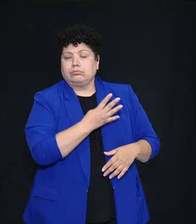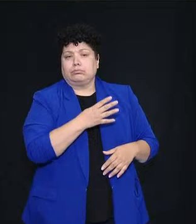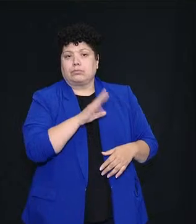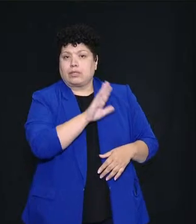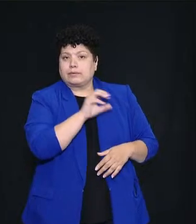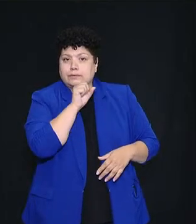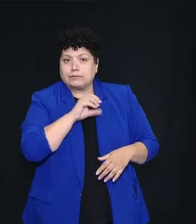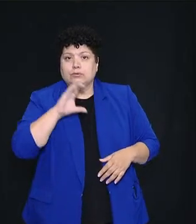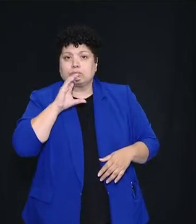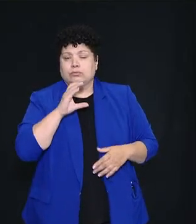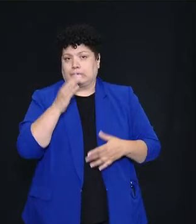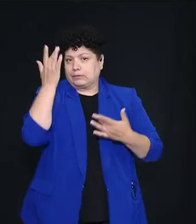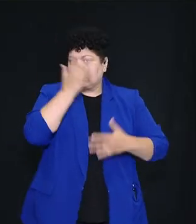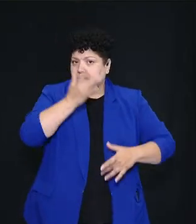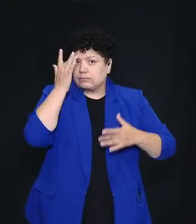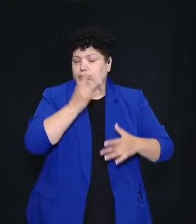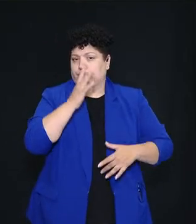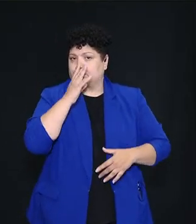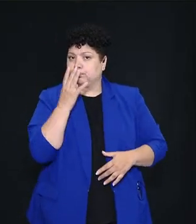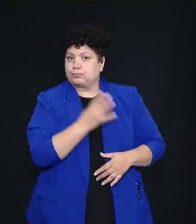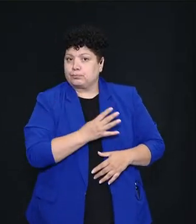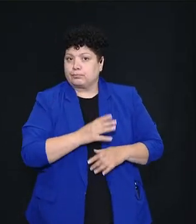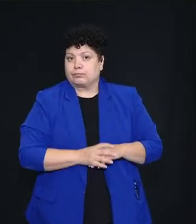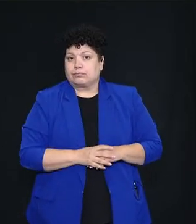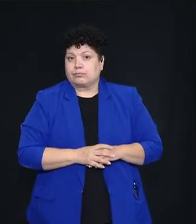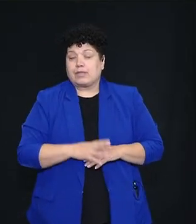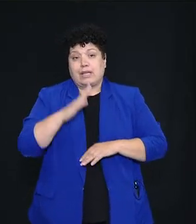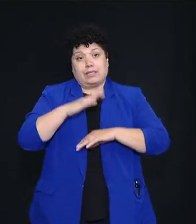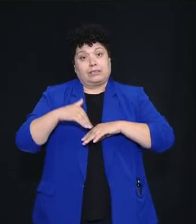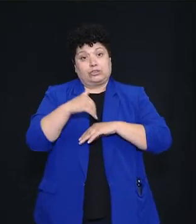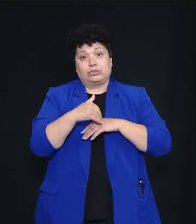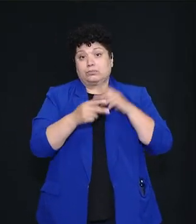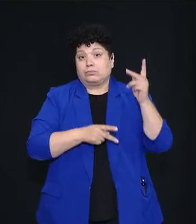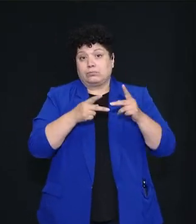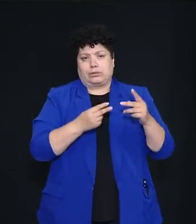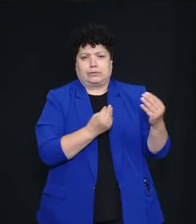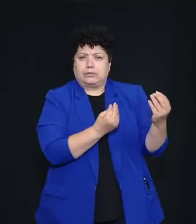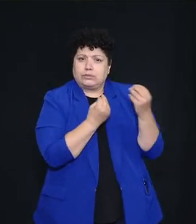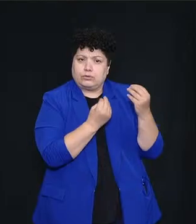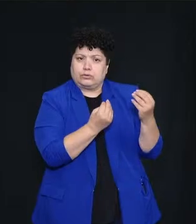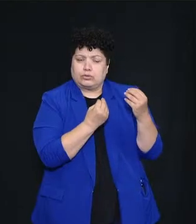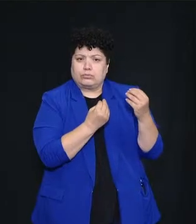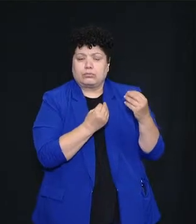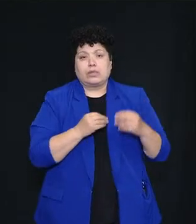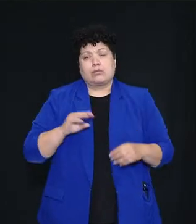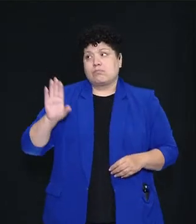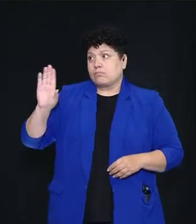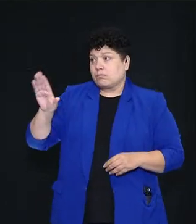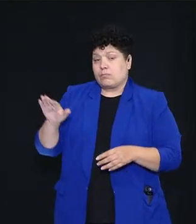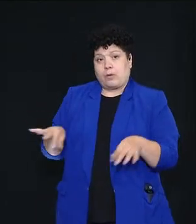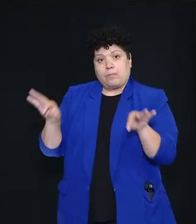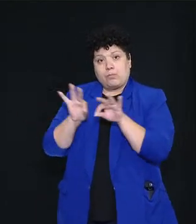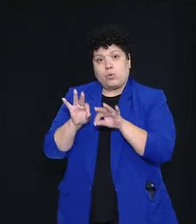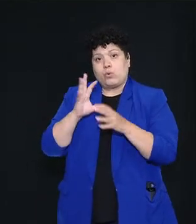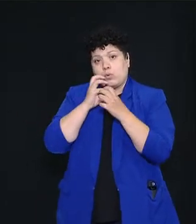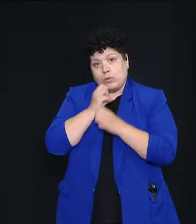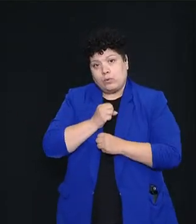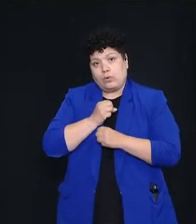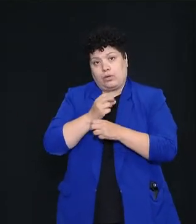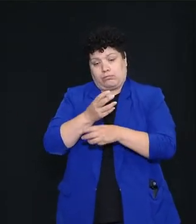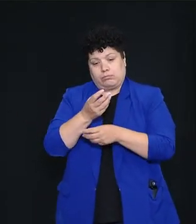infirm. The indigenous peoples have much to teach us about the care and protection of the